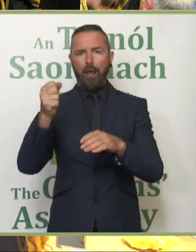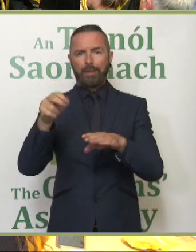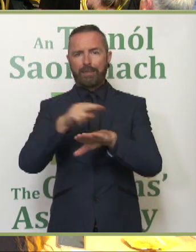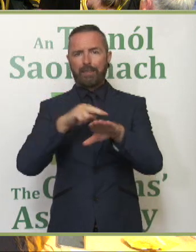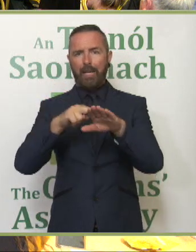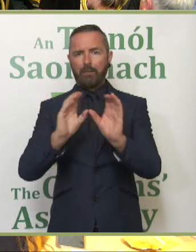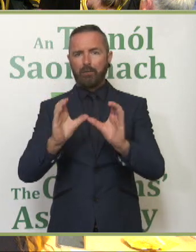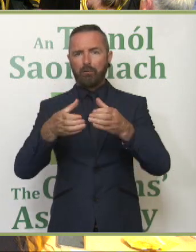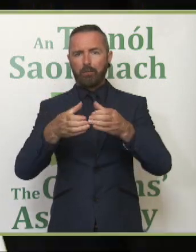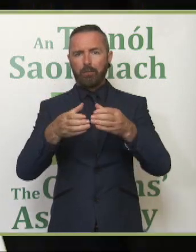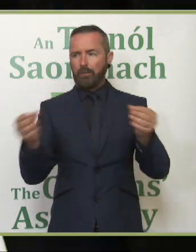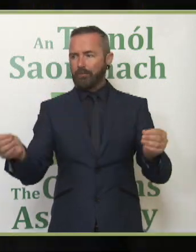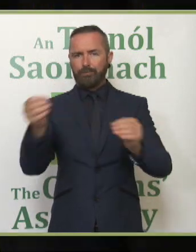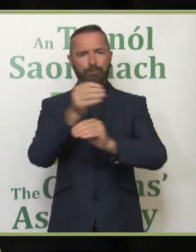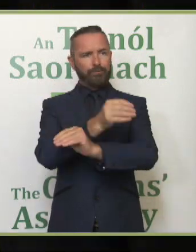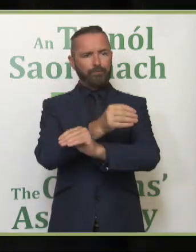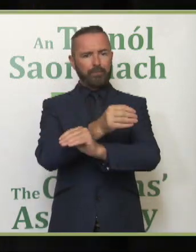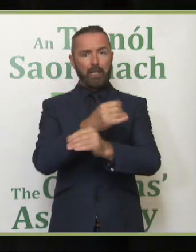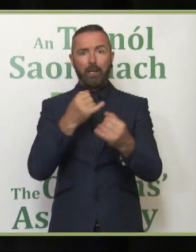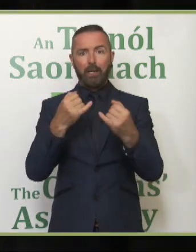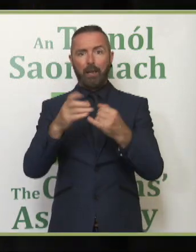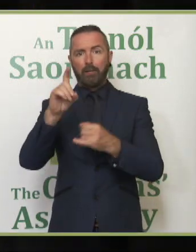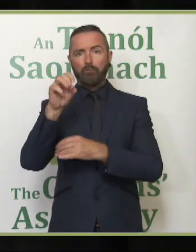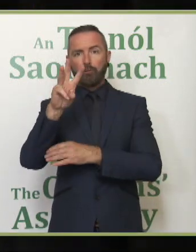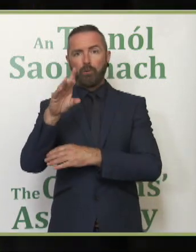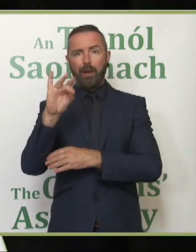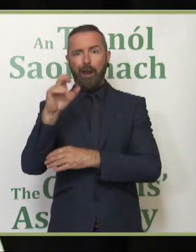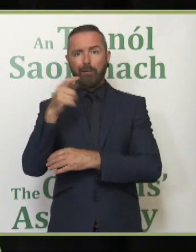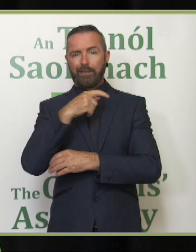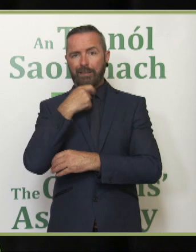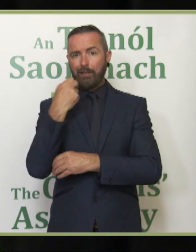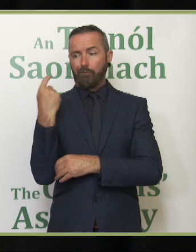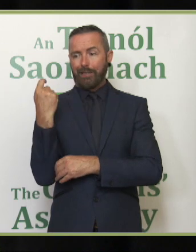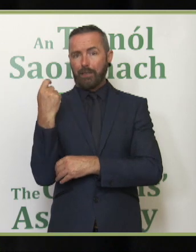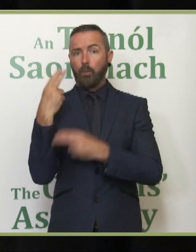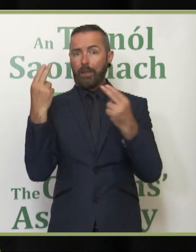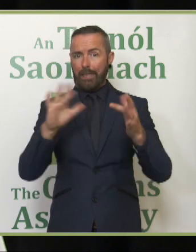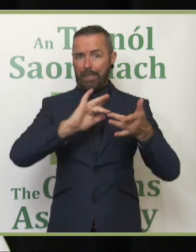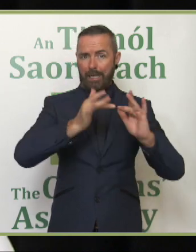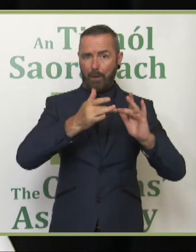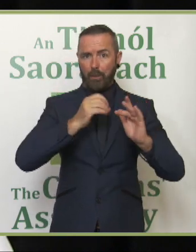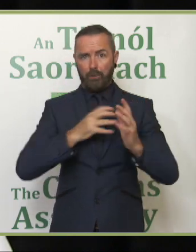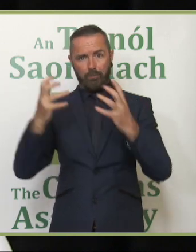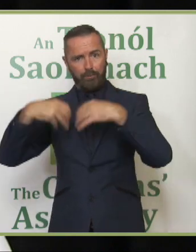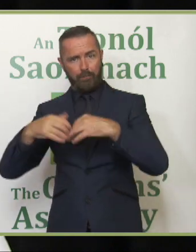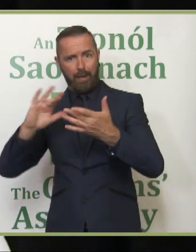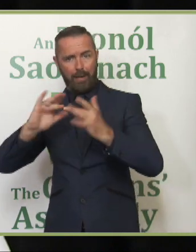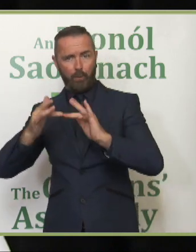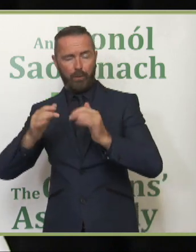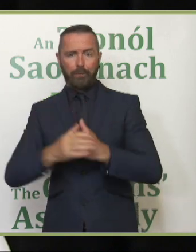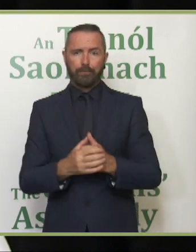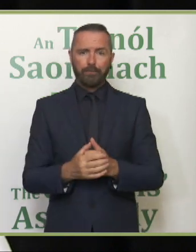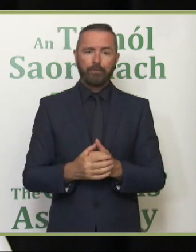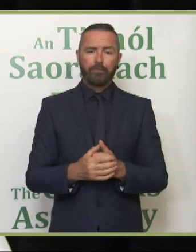our Commissioner Drew Harris recently said, it takes a network to defeat a network. And Garda Síochána is involved in many policing operations with our